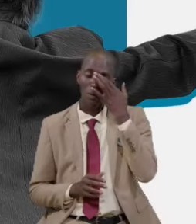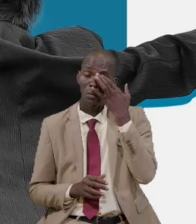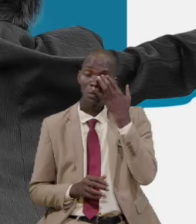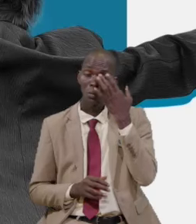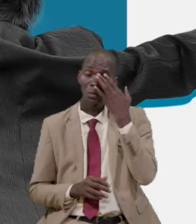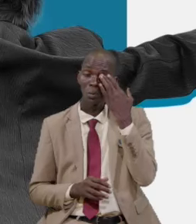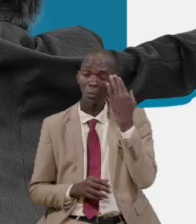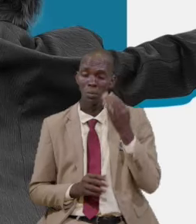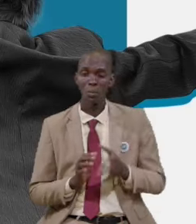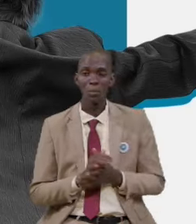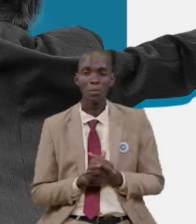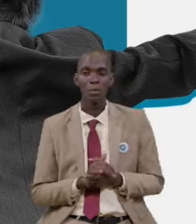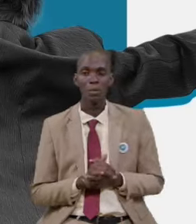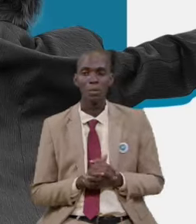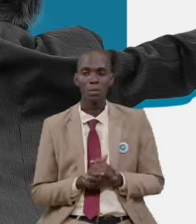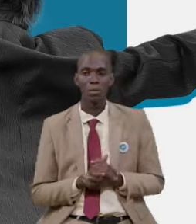Counselors,